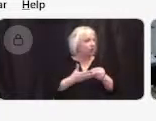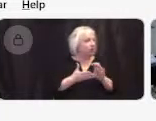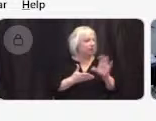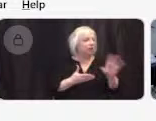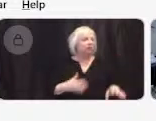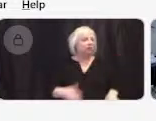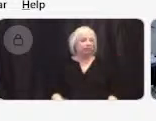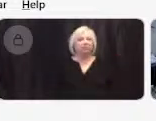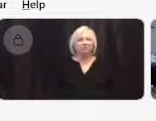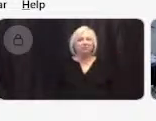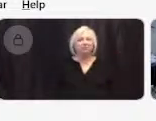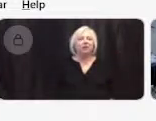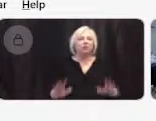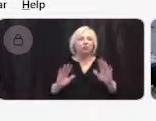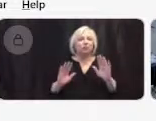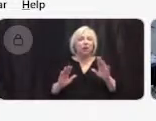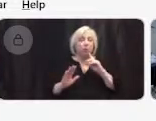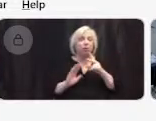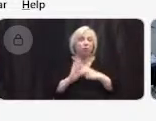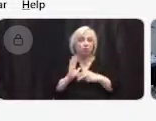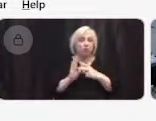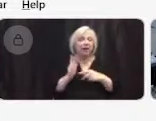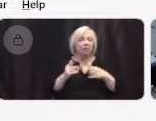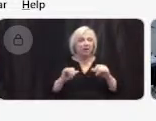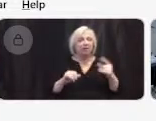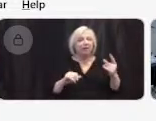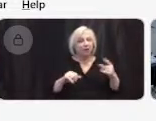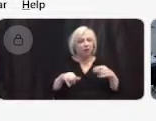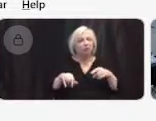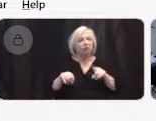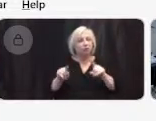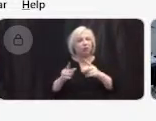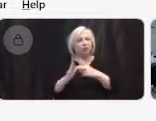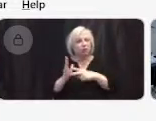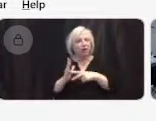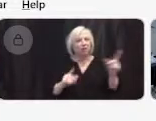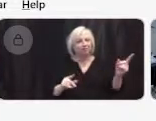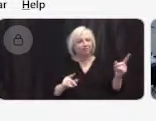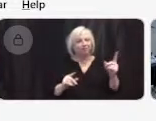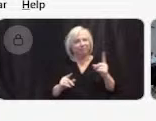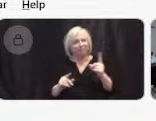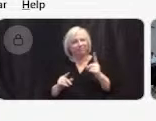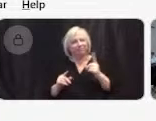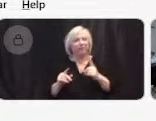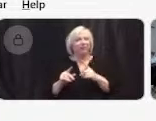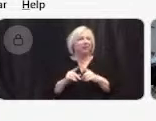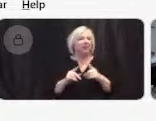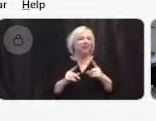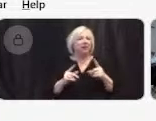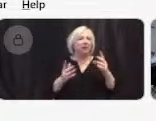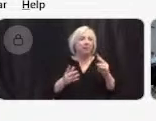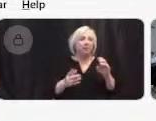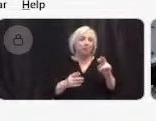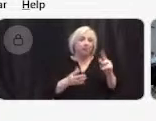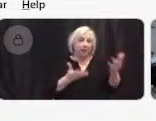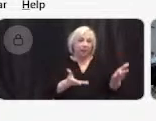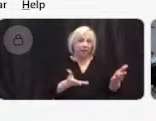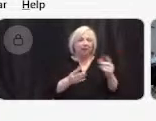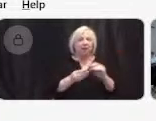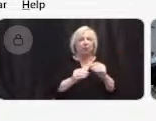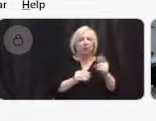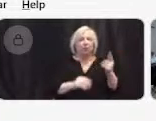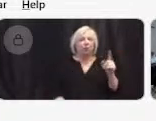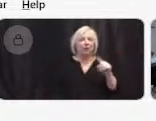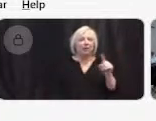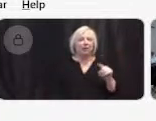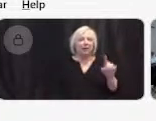Okay, great. We're going to do the reading, but you still can make your way to the podium. Monty, if you will. Item 21, file